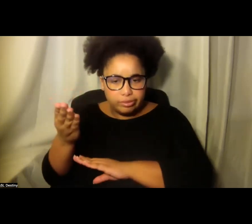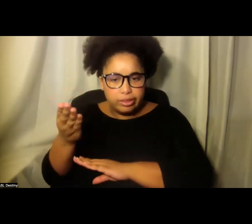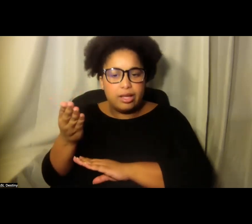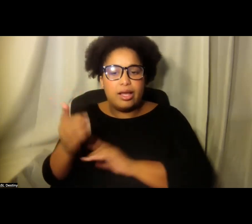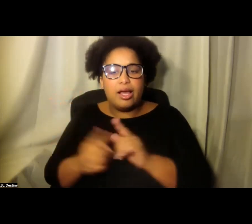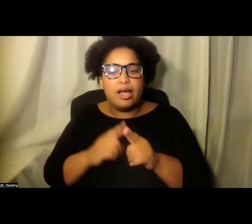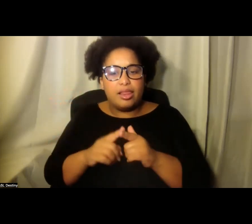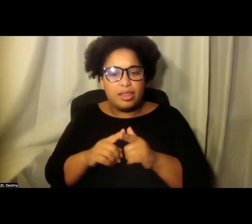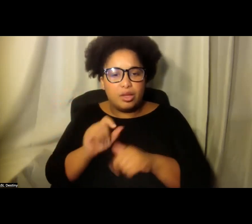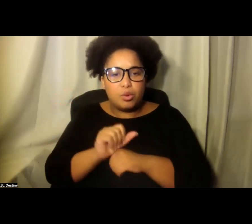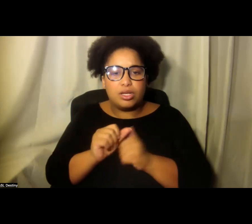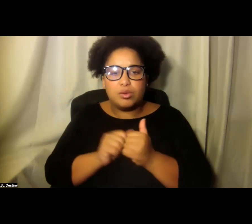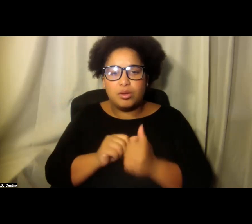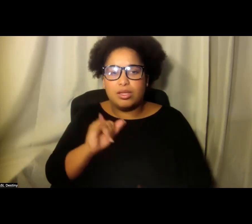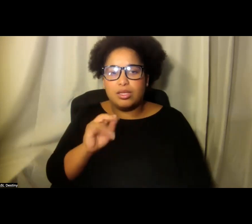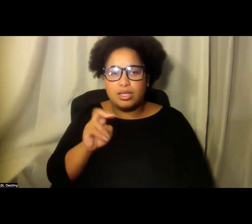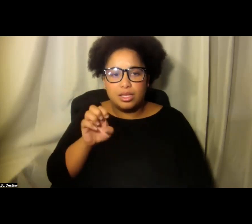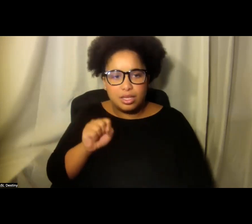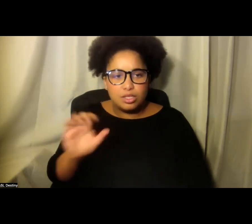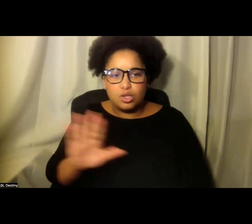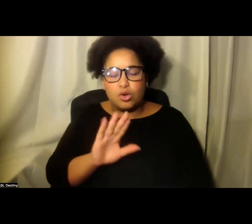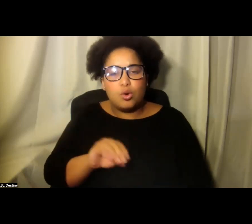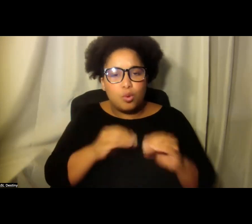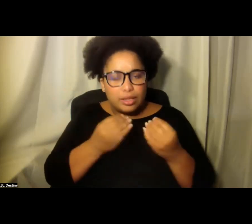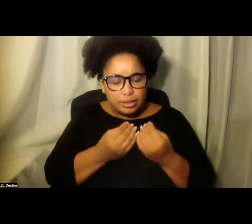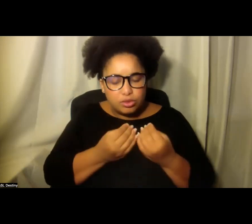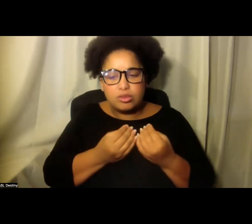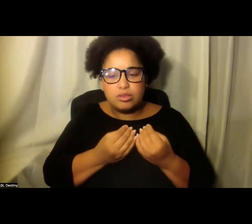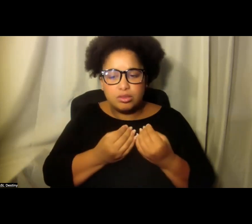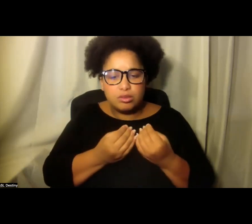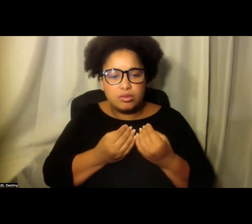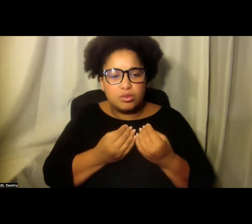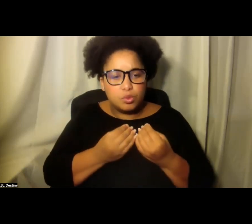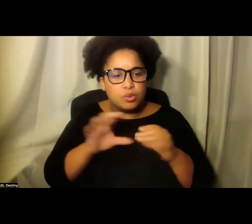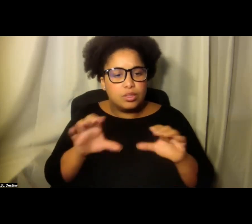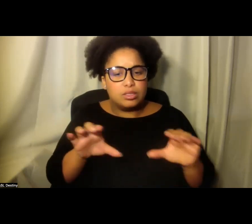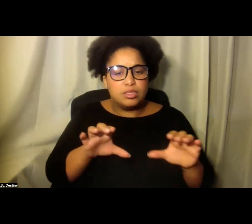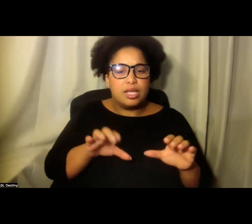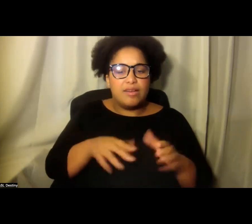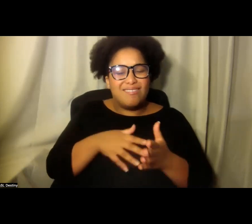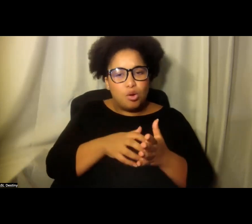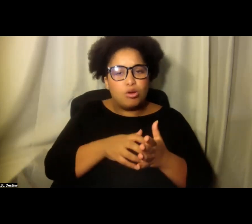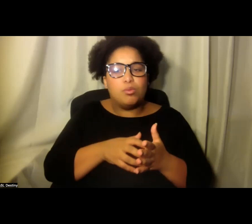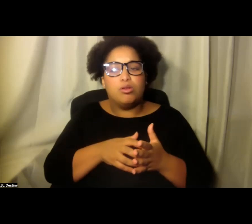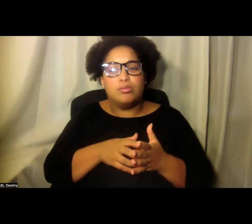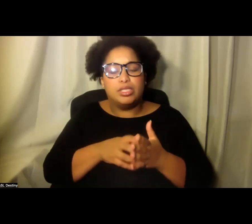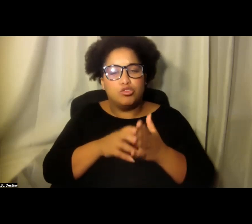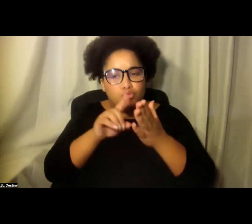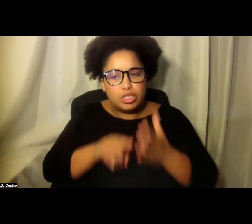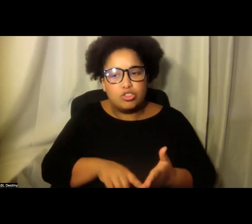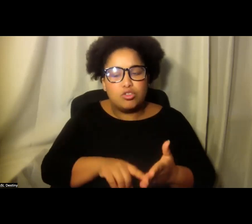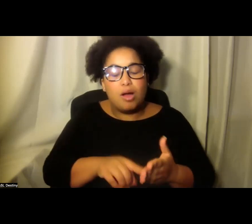in working with Inez and her organization, done vulnerability studies on a bunch more food banks throughout